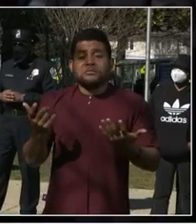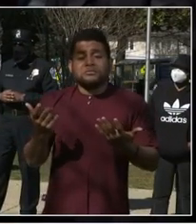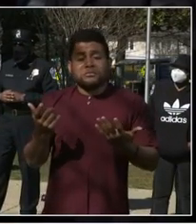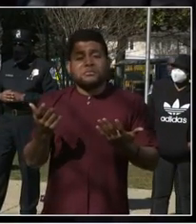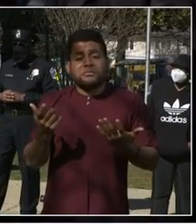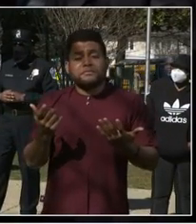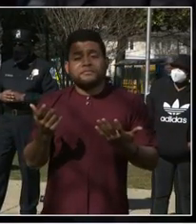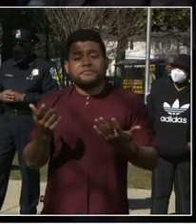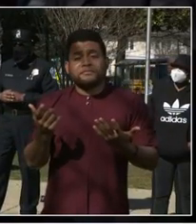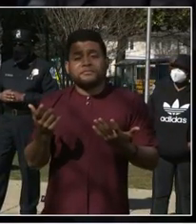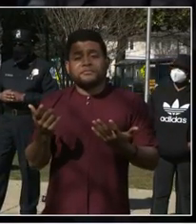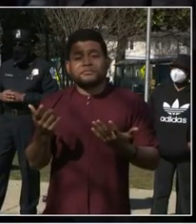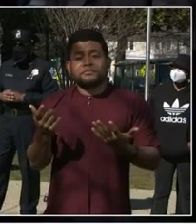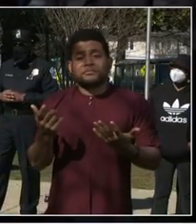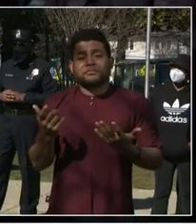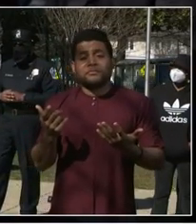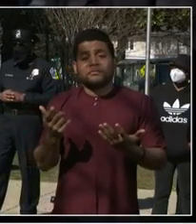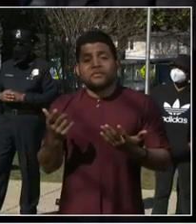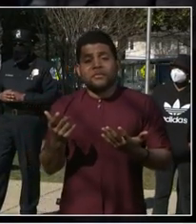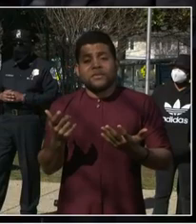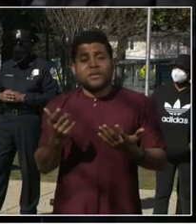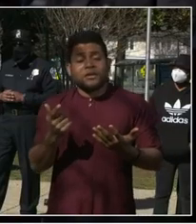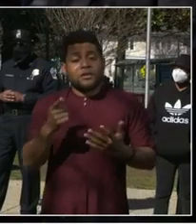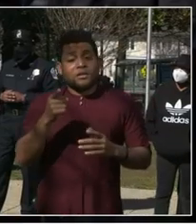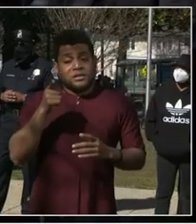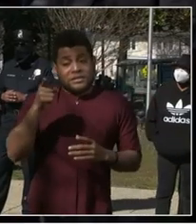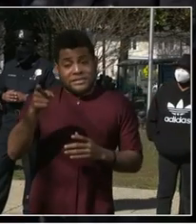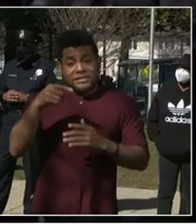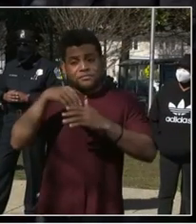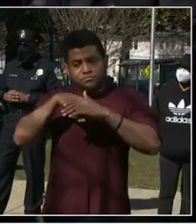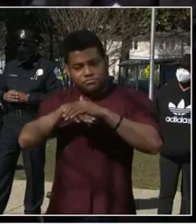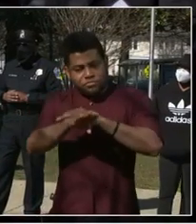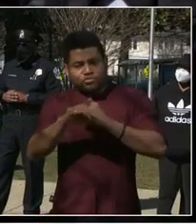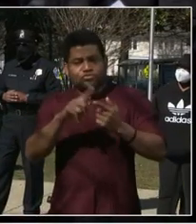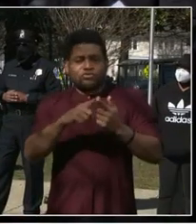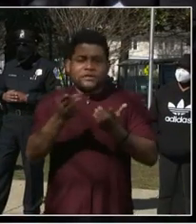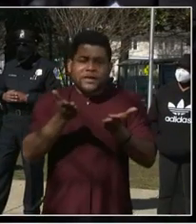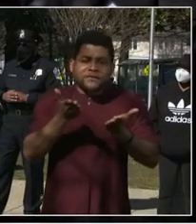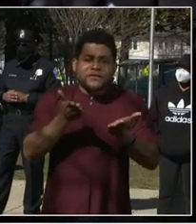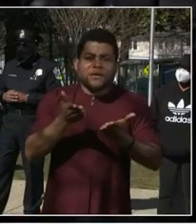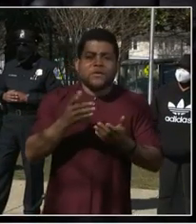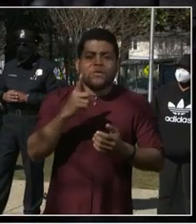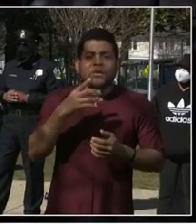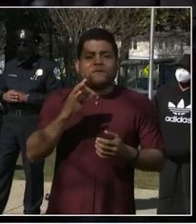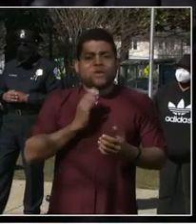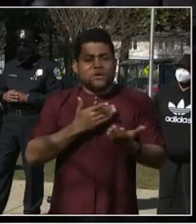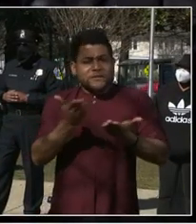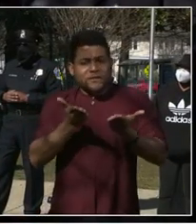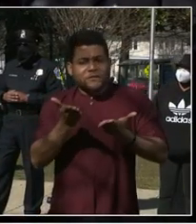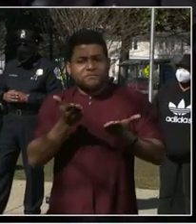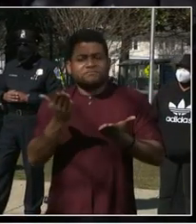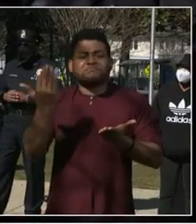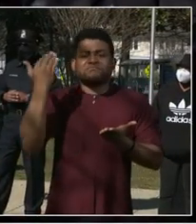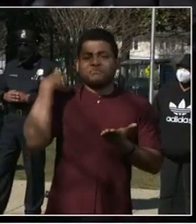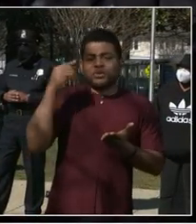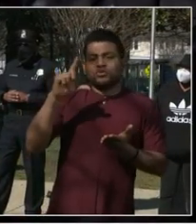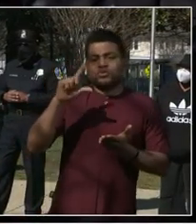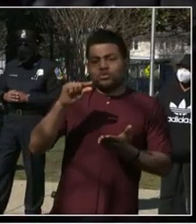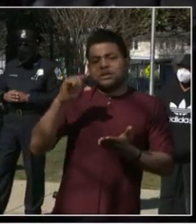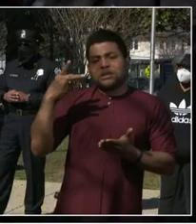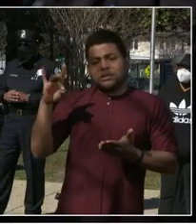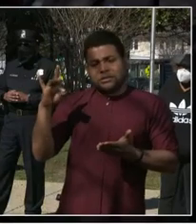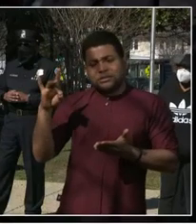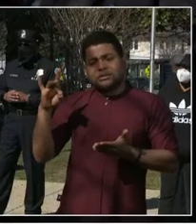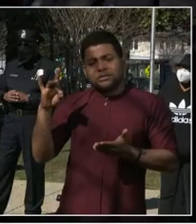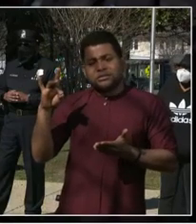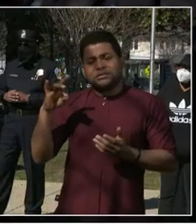in services at one of the core service agencies in 2018. He